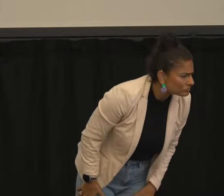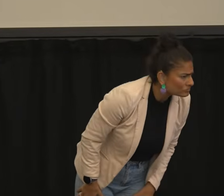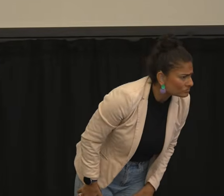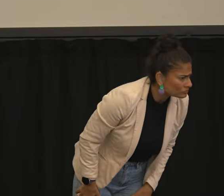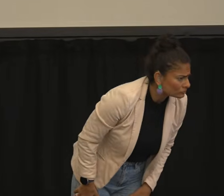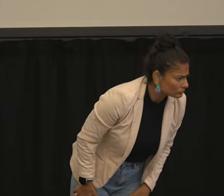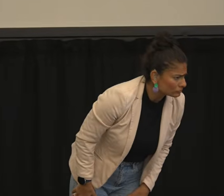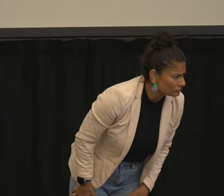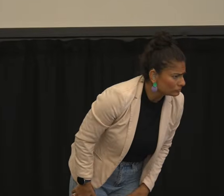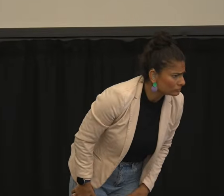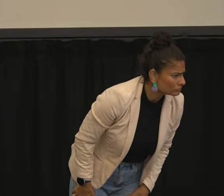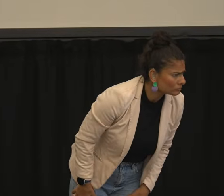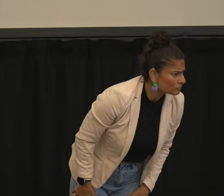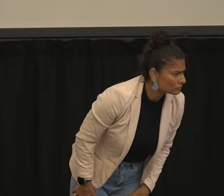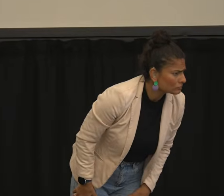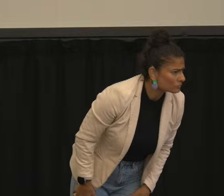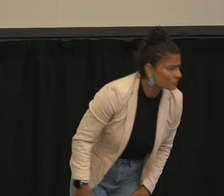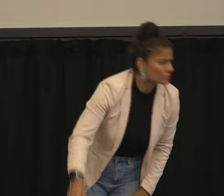Anything else?